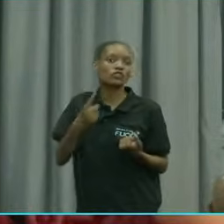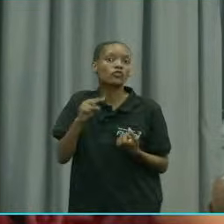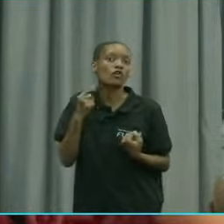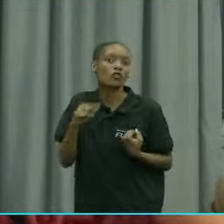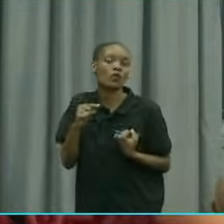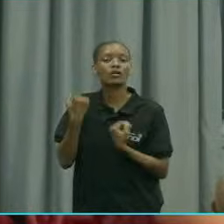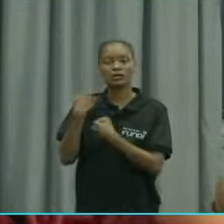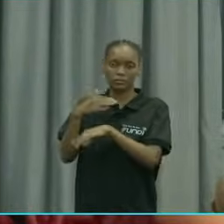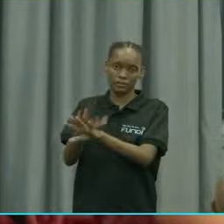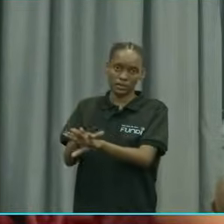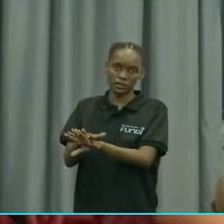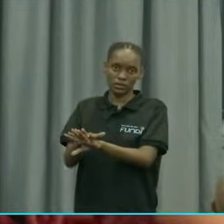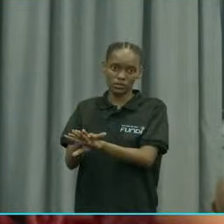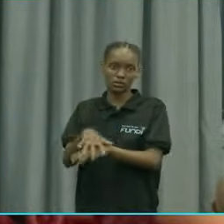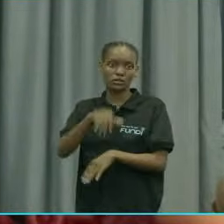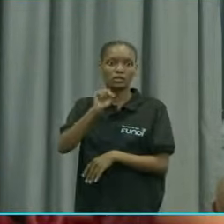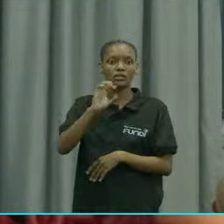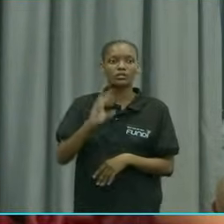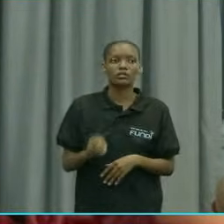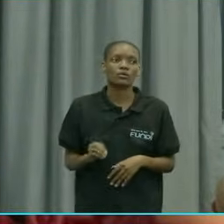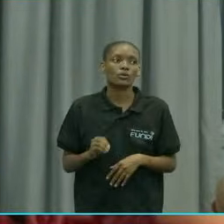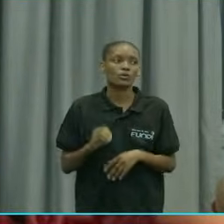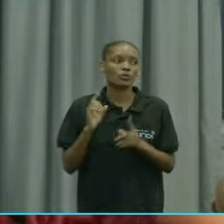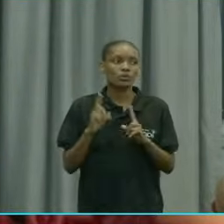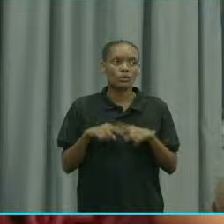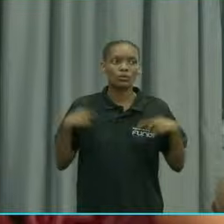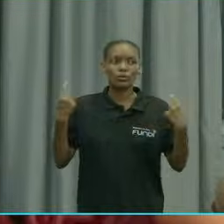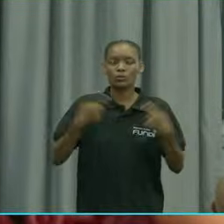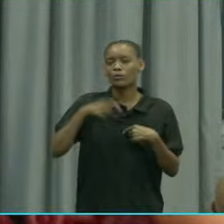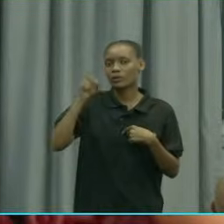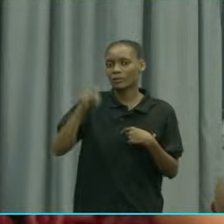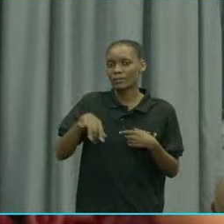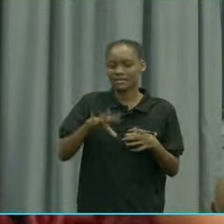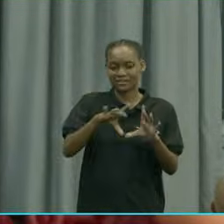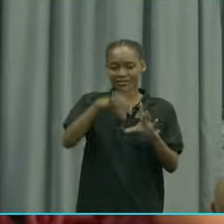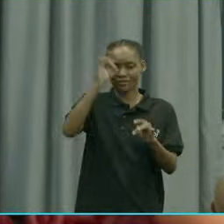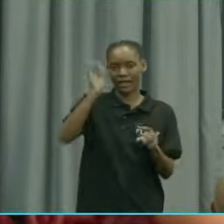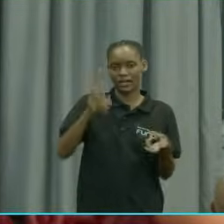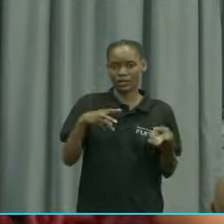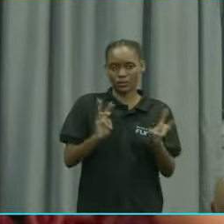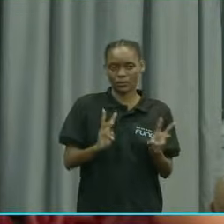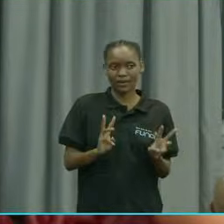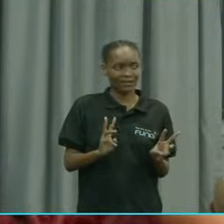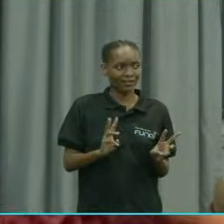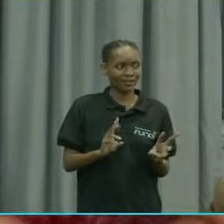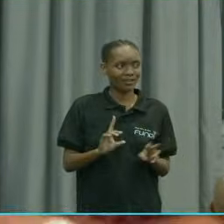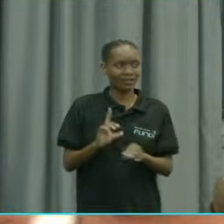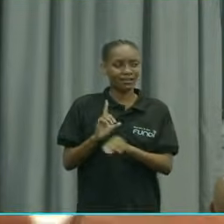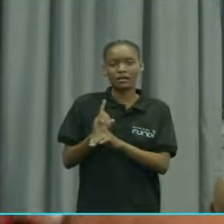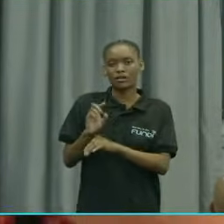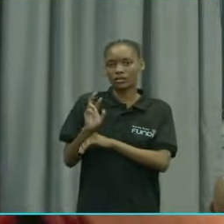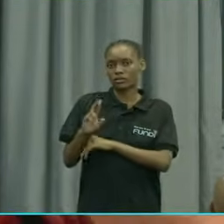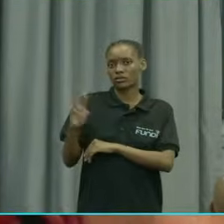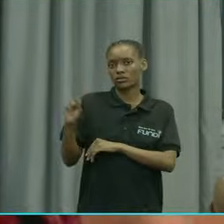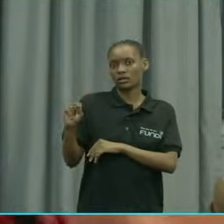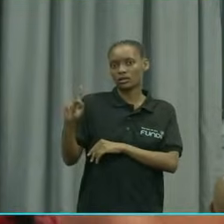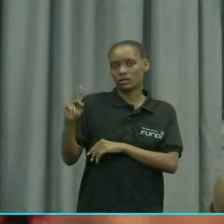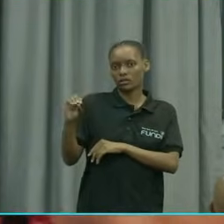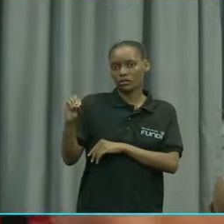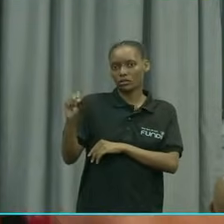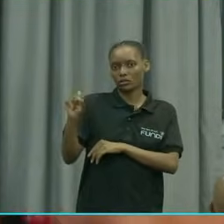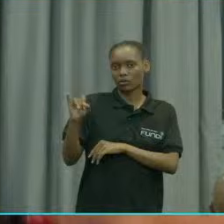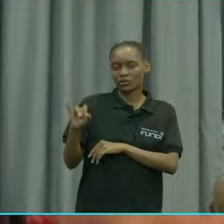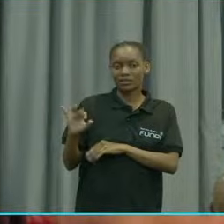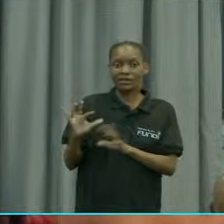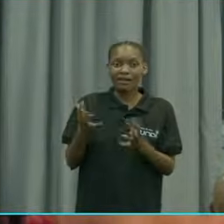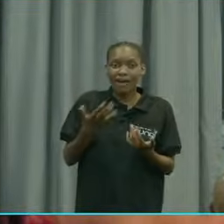implementation. So we should find a way, Dr. Nkosi, I don't know how best, because we can't have